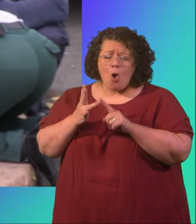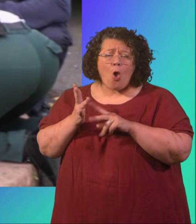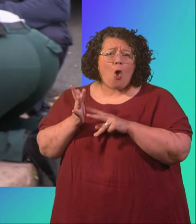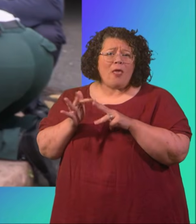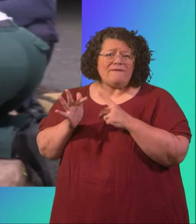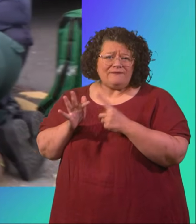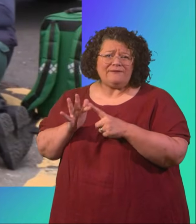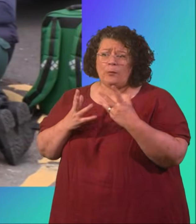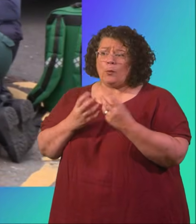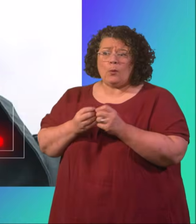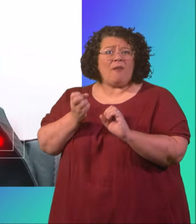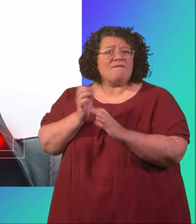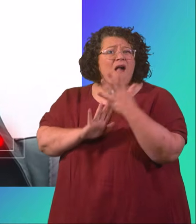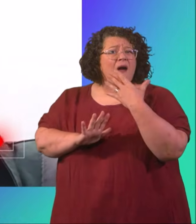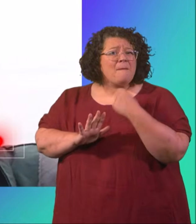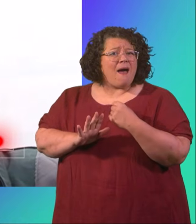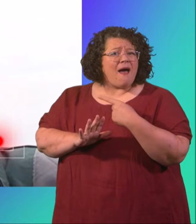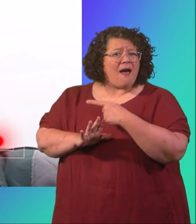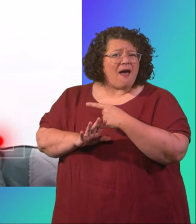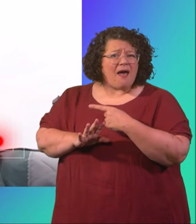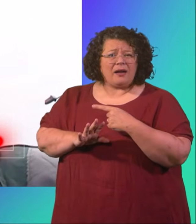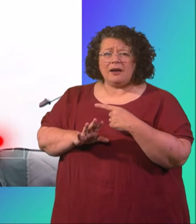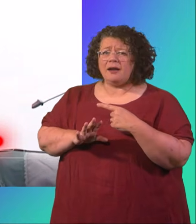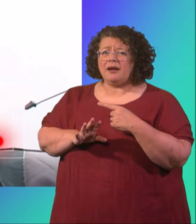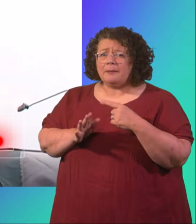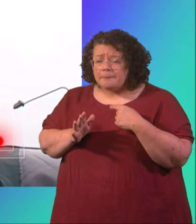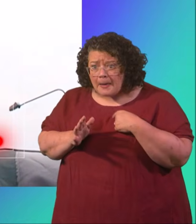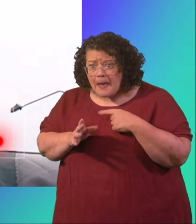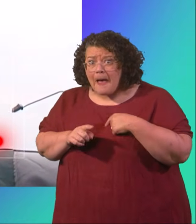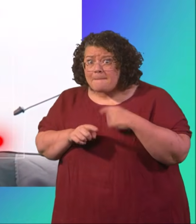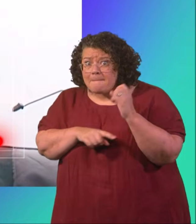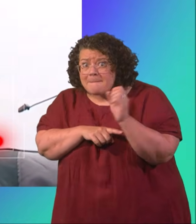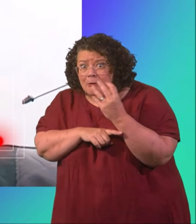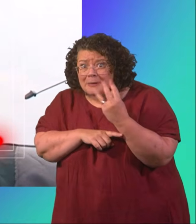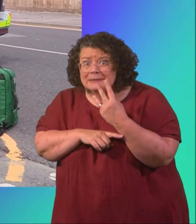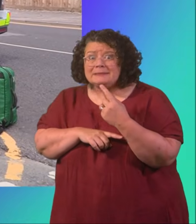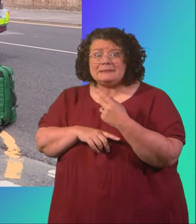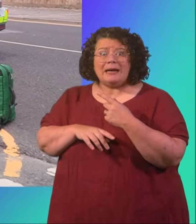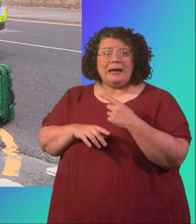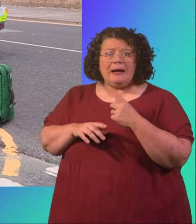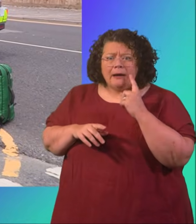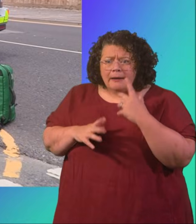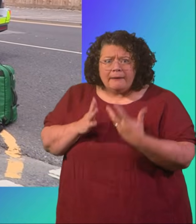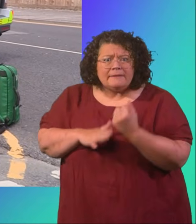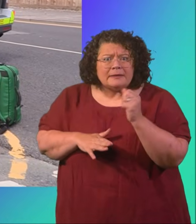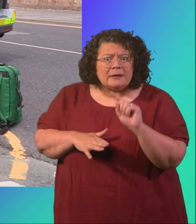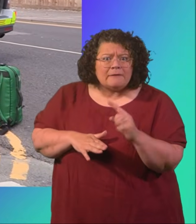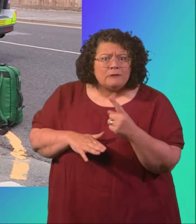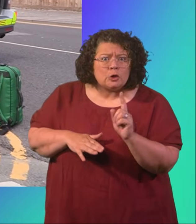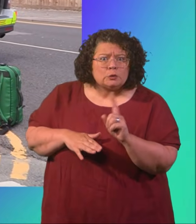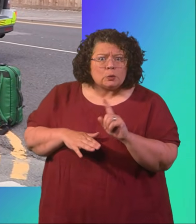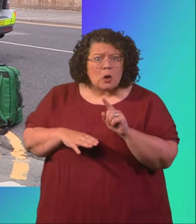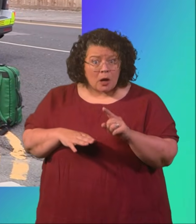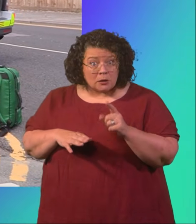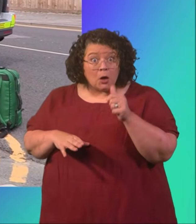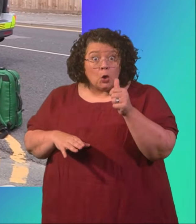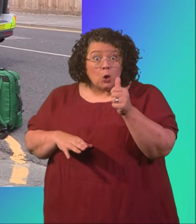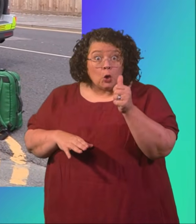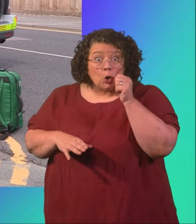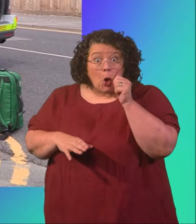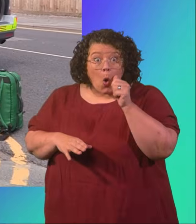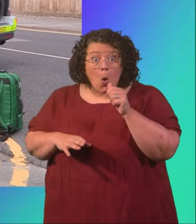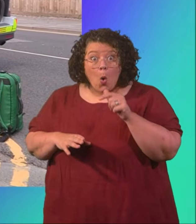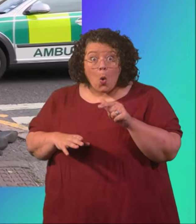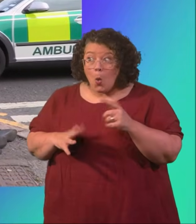name's Janice. I'm a paramedic. First thing that Jan's doing is just trying to get a sense of whether or not she knows where she is. Is